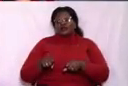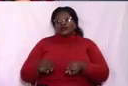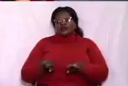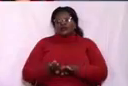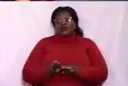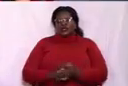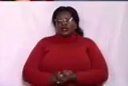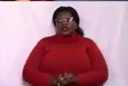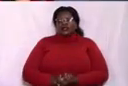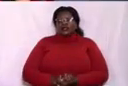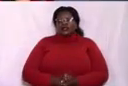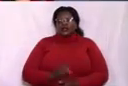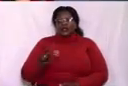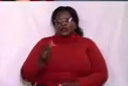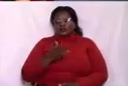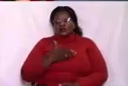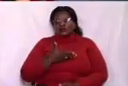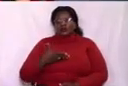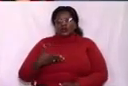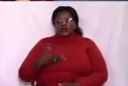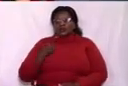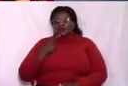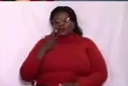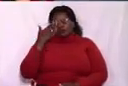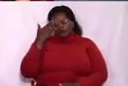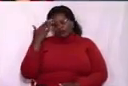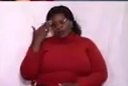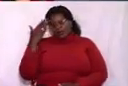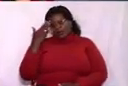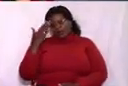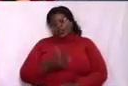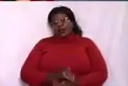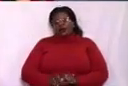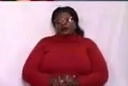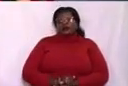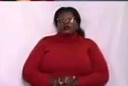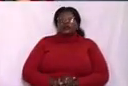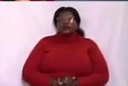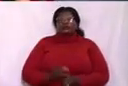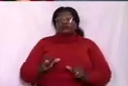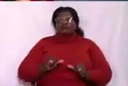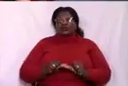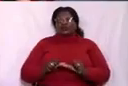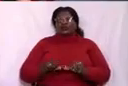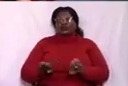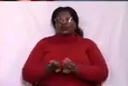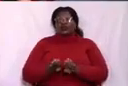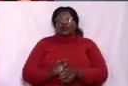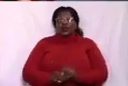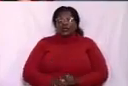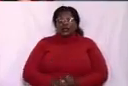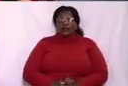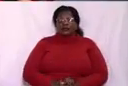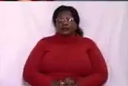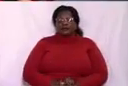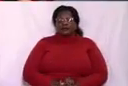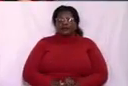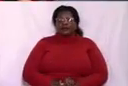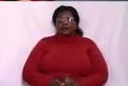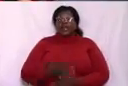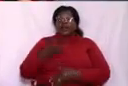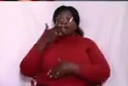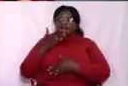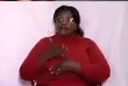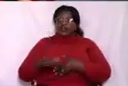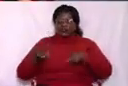Nakale. She's really just giving you a shout out. You are an inspiration, so keep it up. Thank you, Penny. All right. That's all we have for